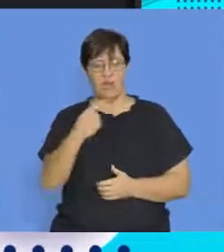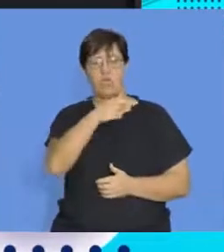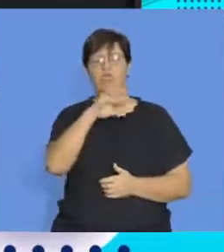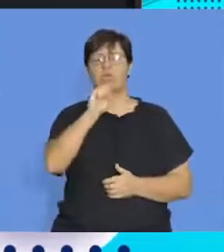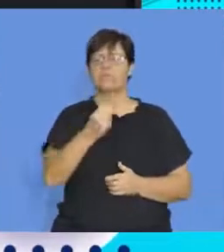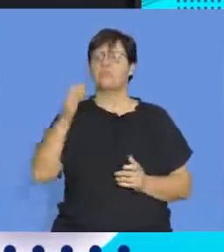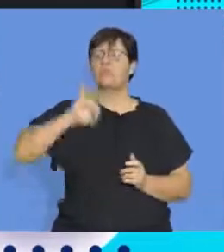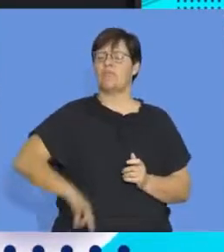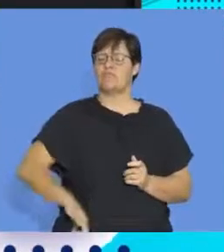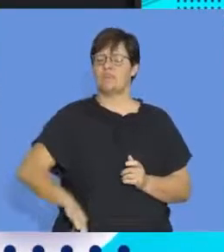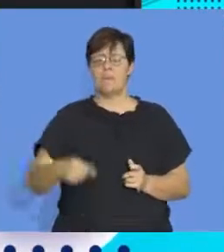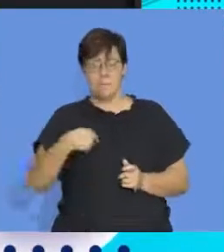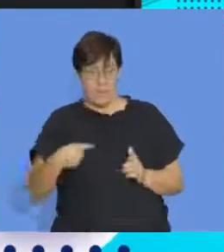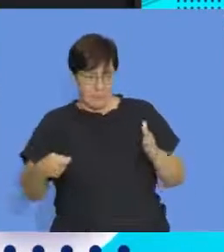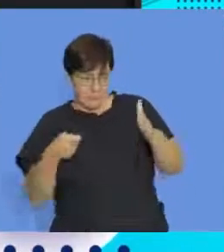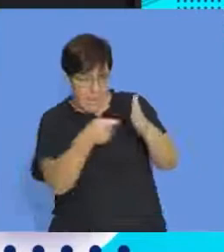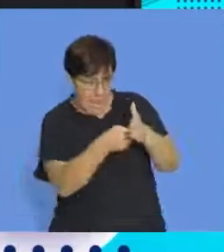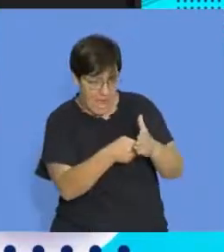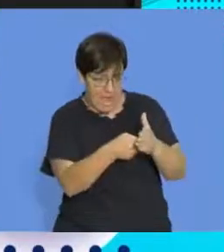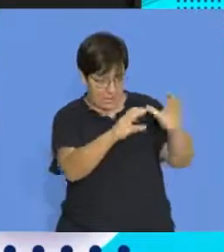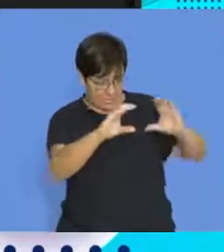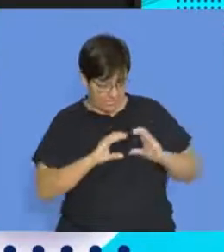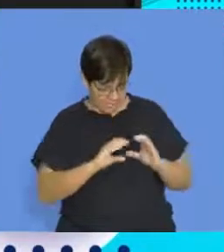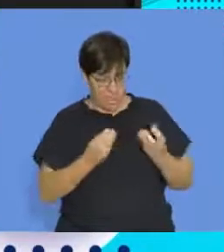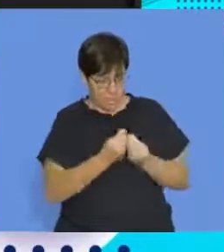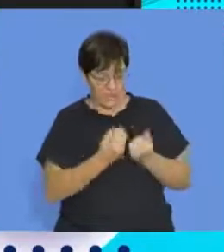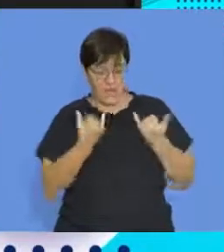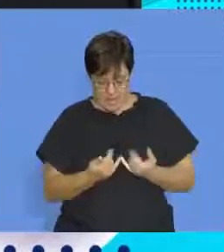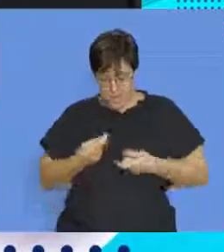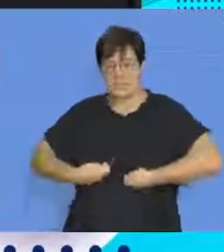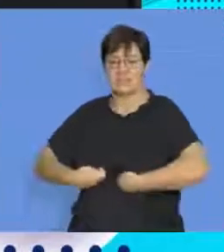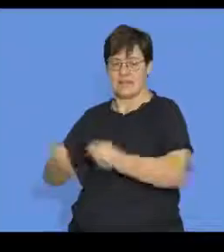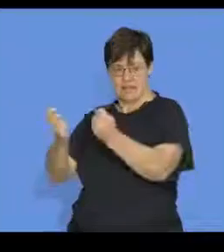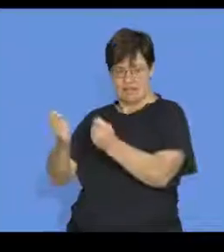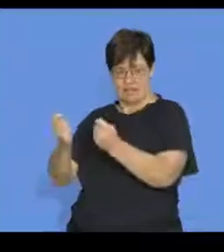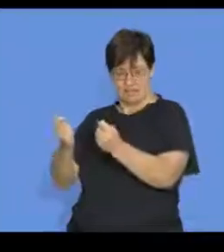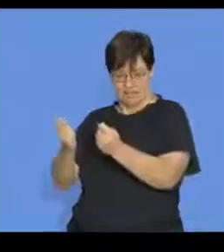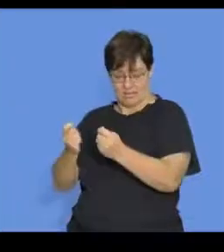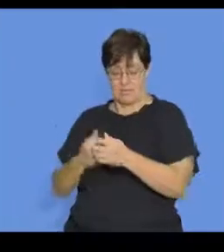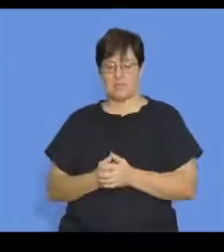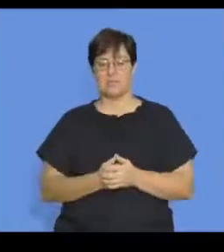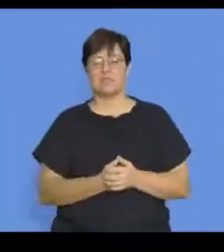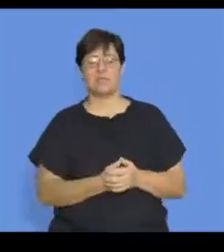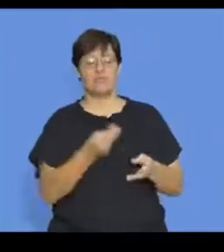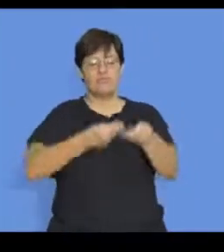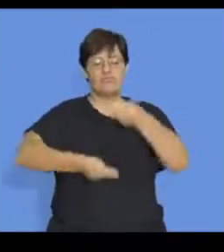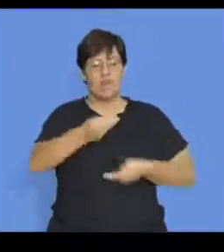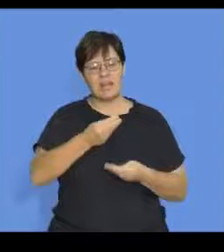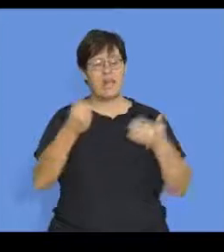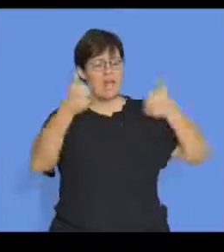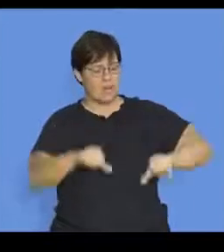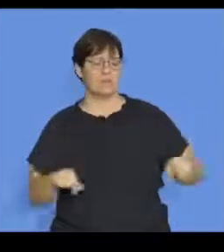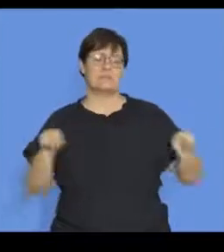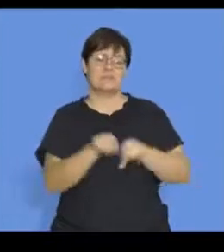gross profit from buying and selling products as a business? So your trading account, exactly